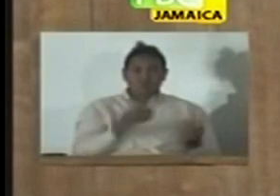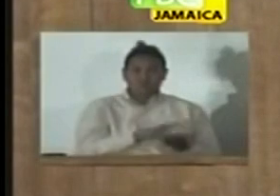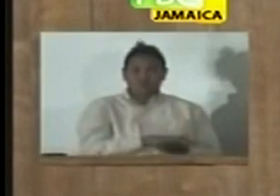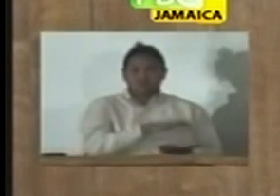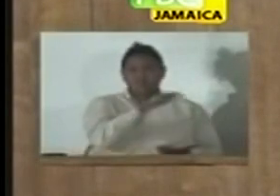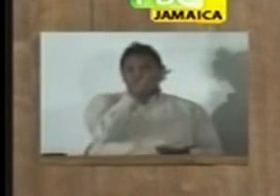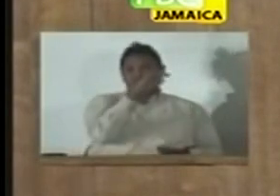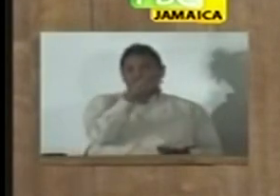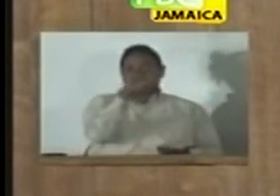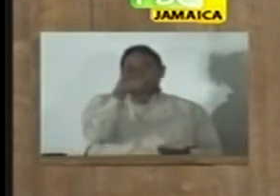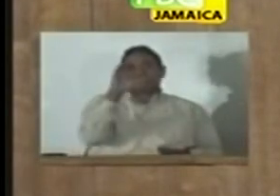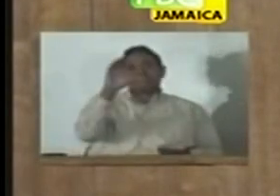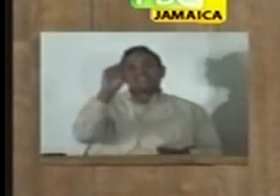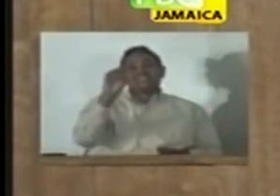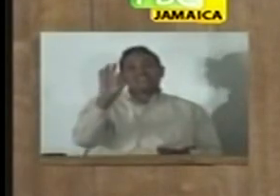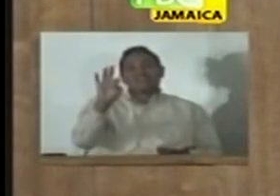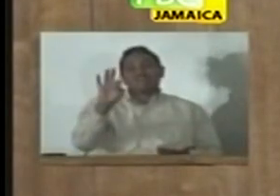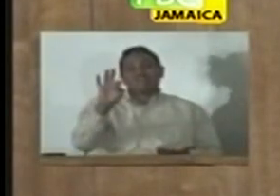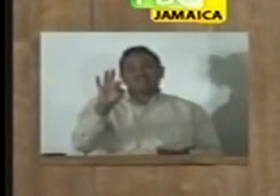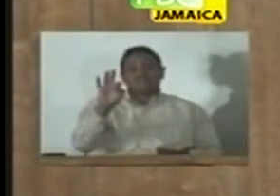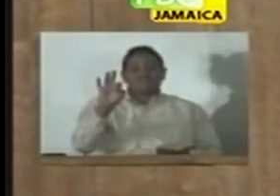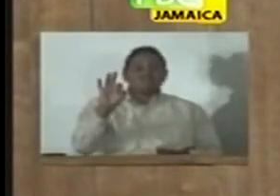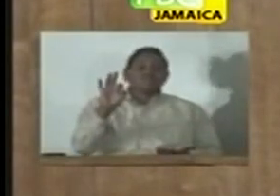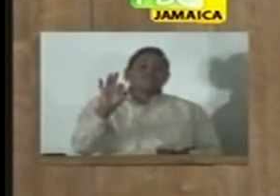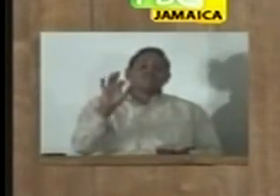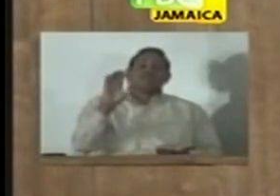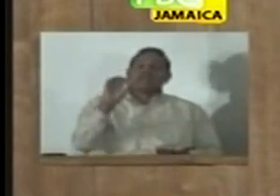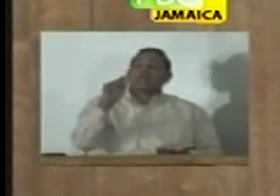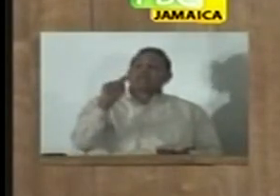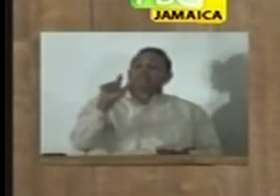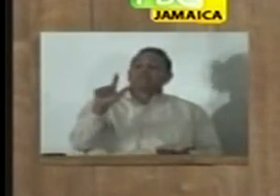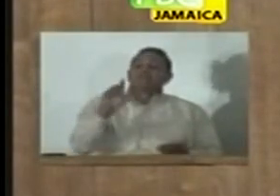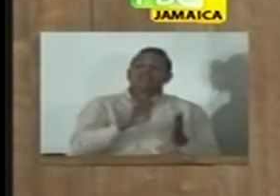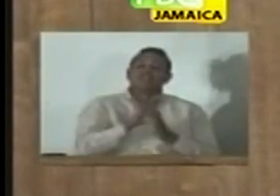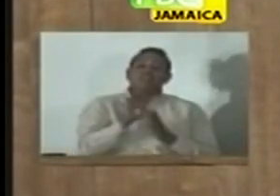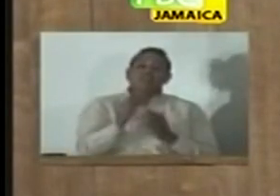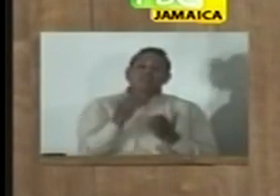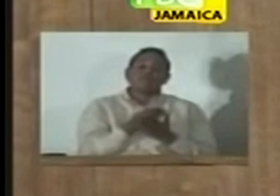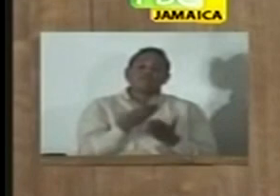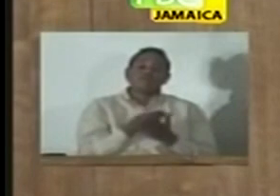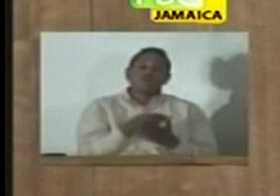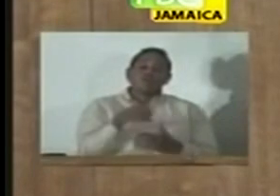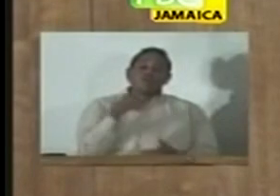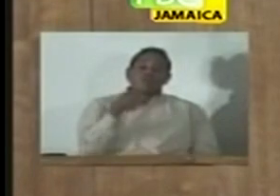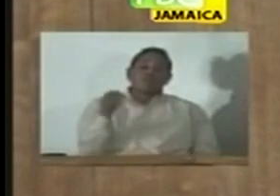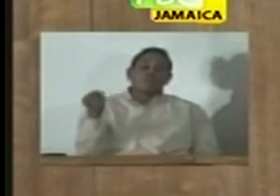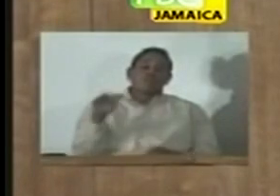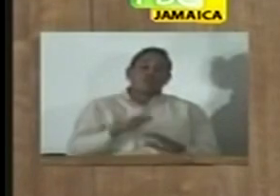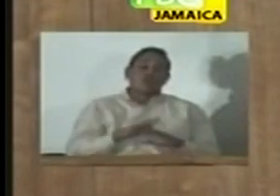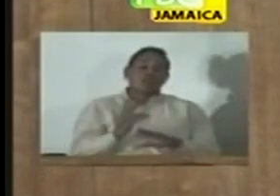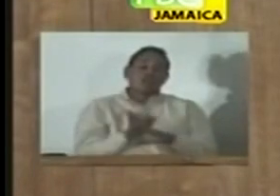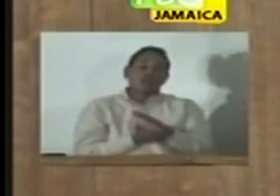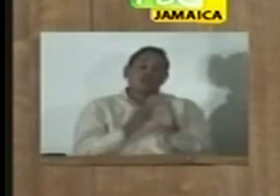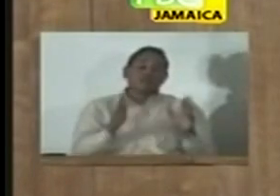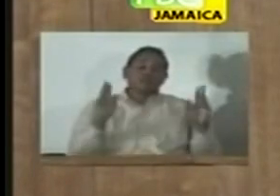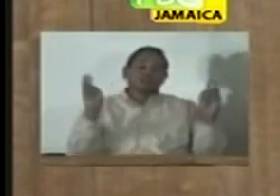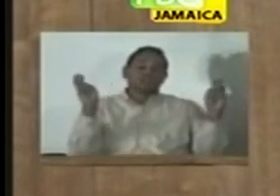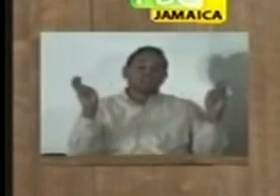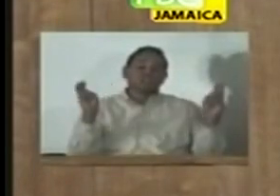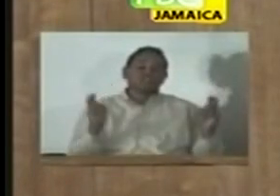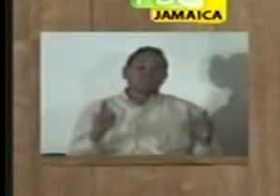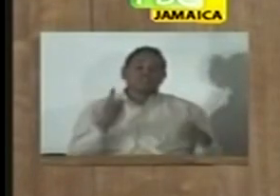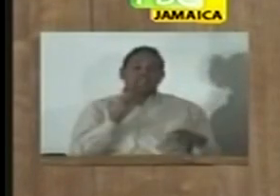Capital Development Fund, for example, and in the end, it's wasted on housekeeping matters, and